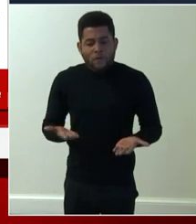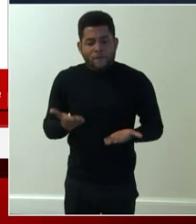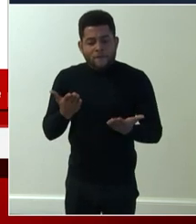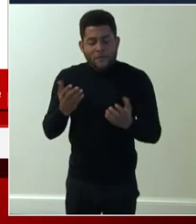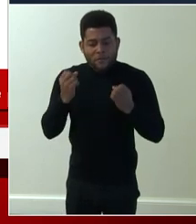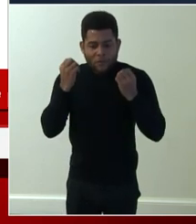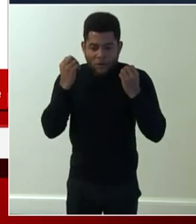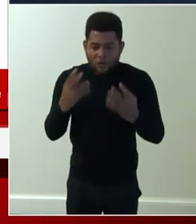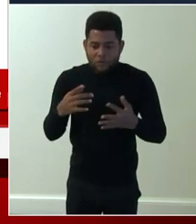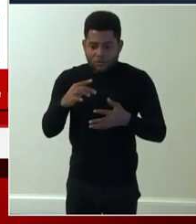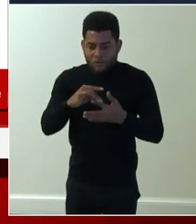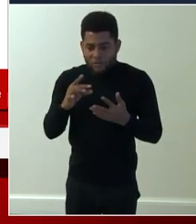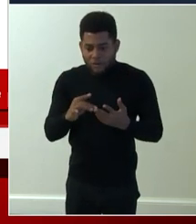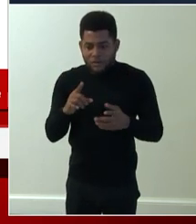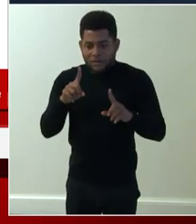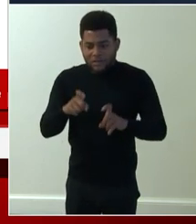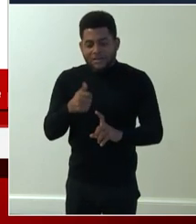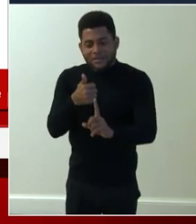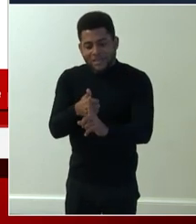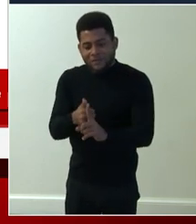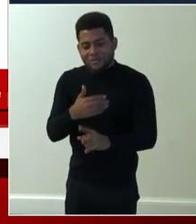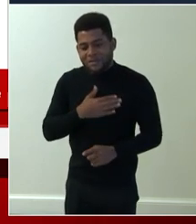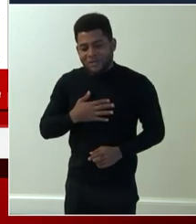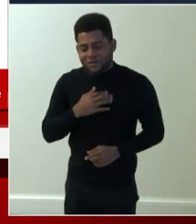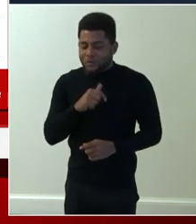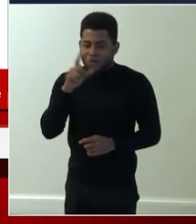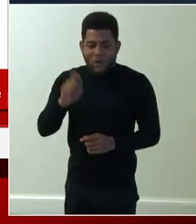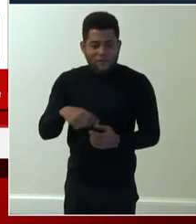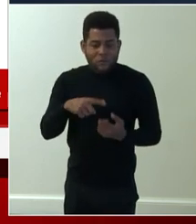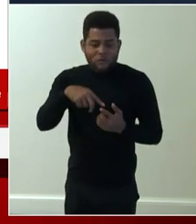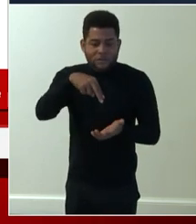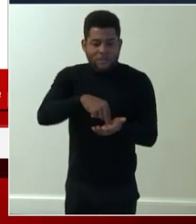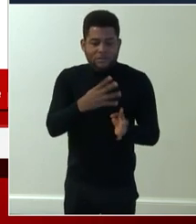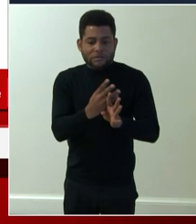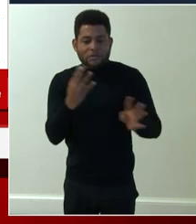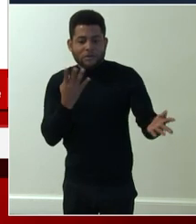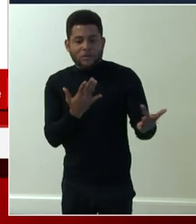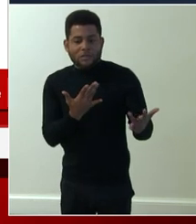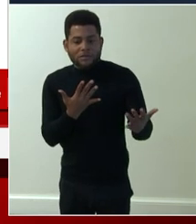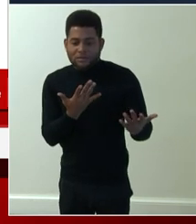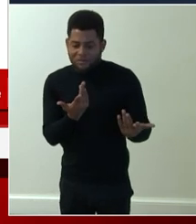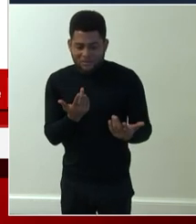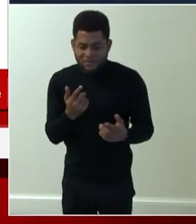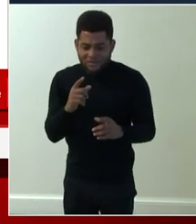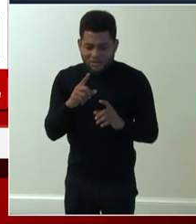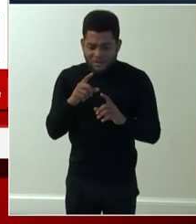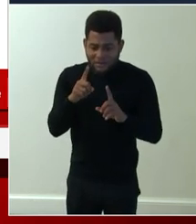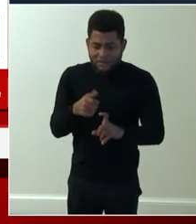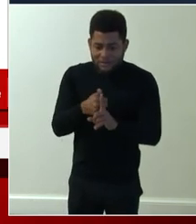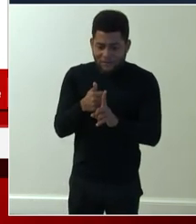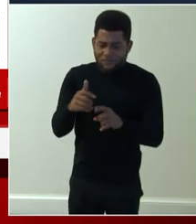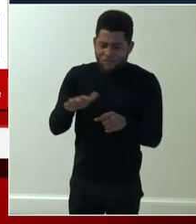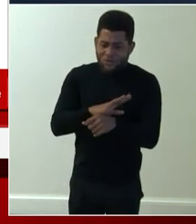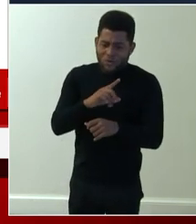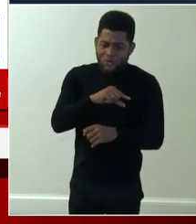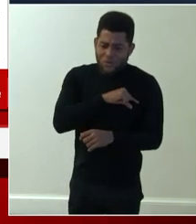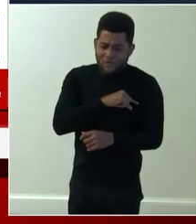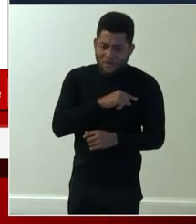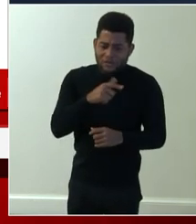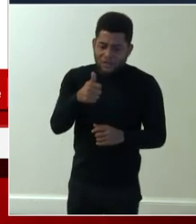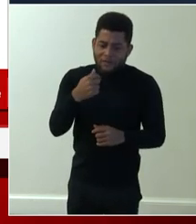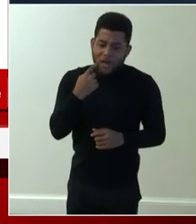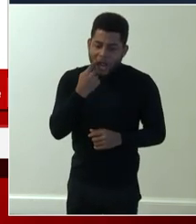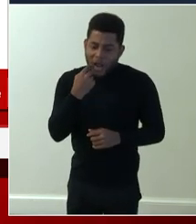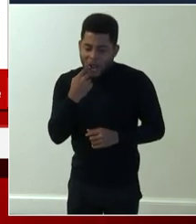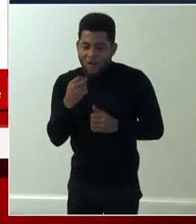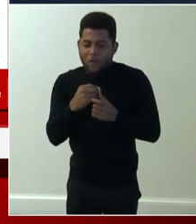the Test Yourself DC option. You don't have to wait on anybody. You're fully qualified to swab yourself. It's the same test that a professional will